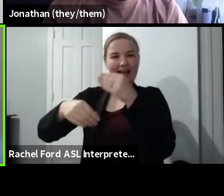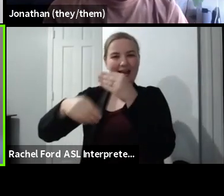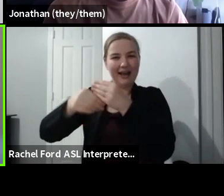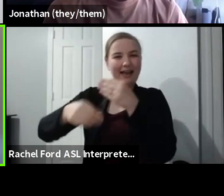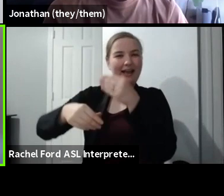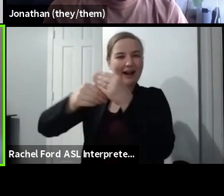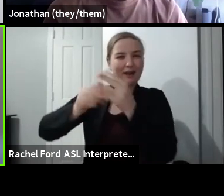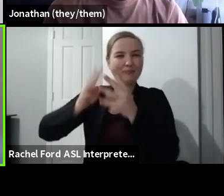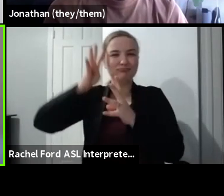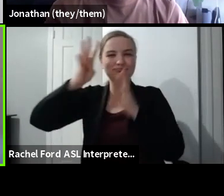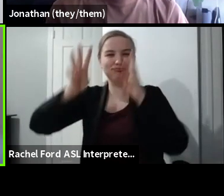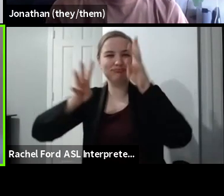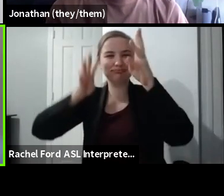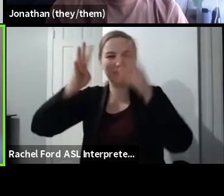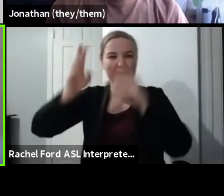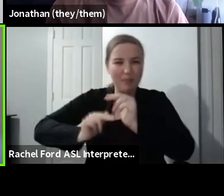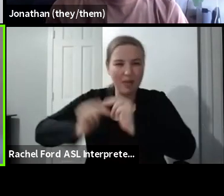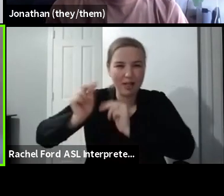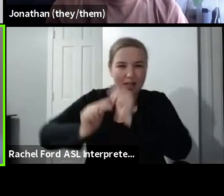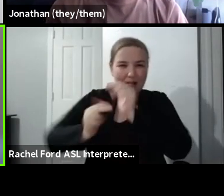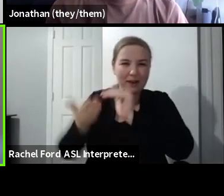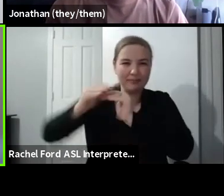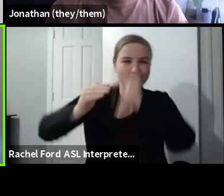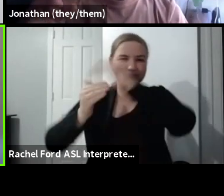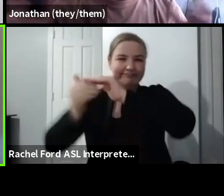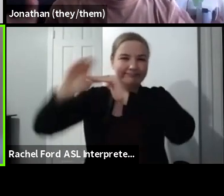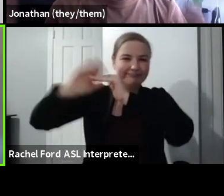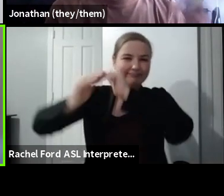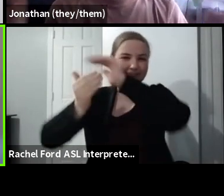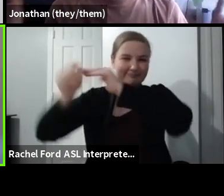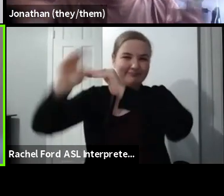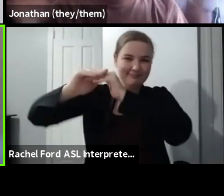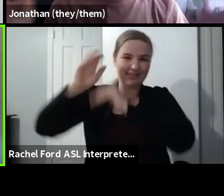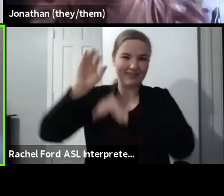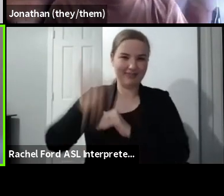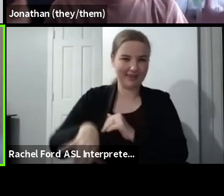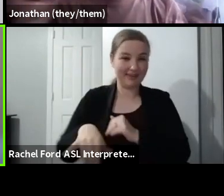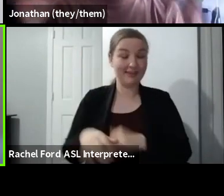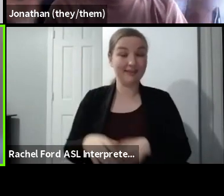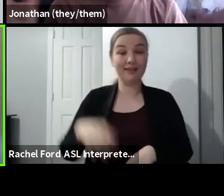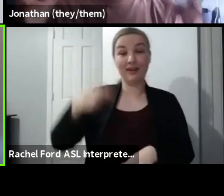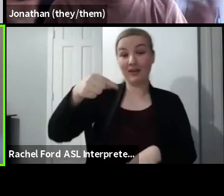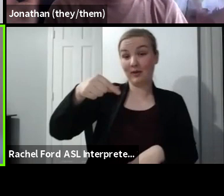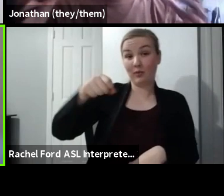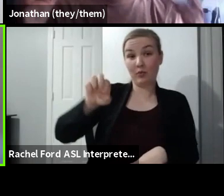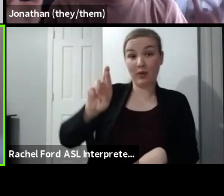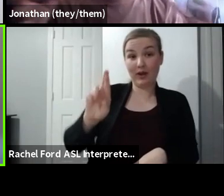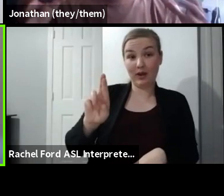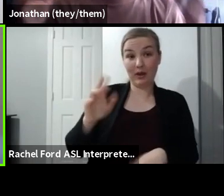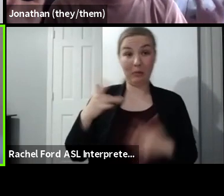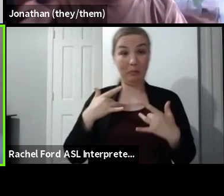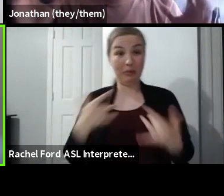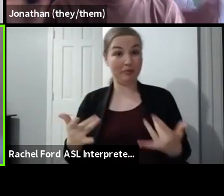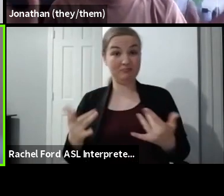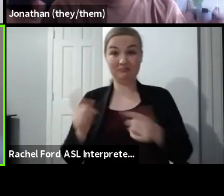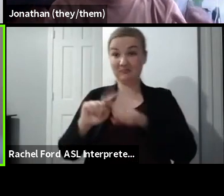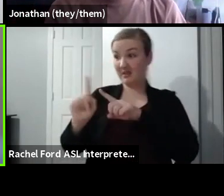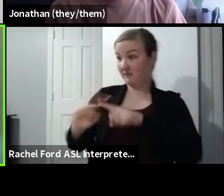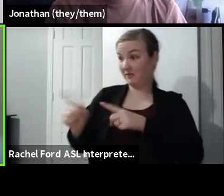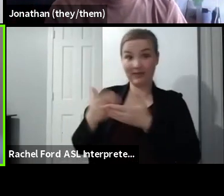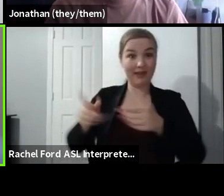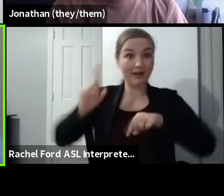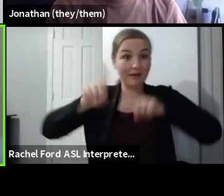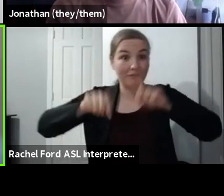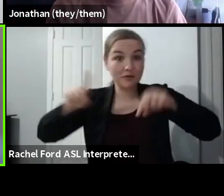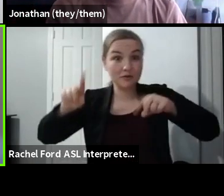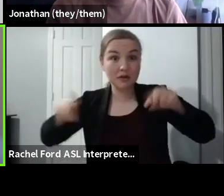it's going to finally look like. I like the kind of queer assemblage of just like throwing things together and hoping that logic happens